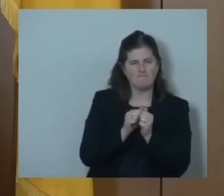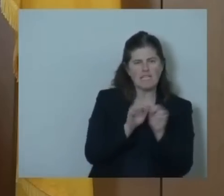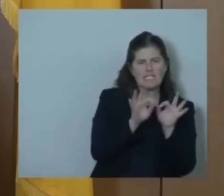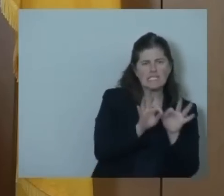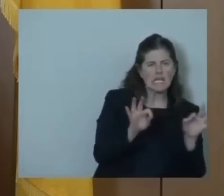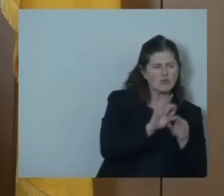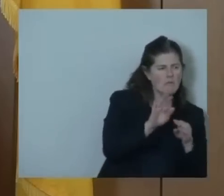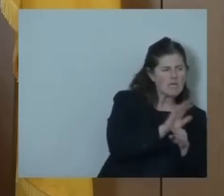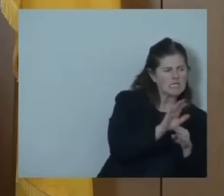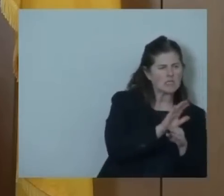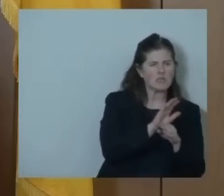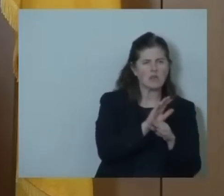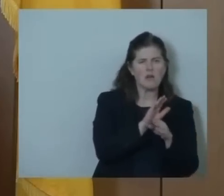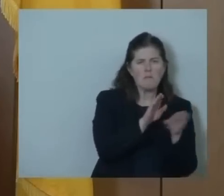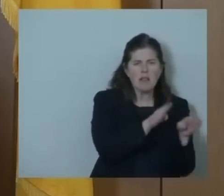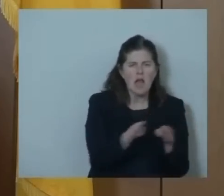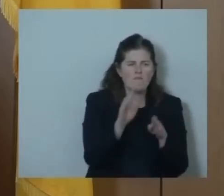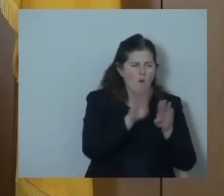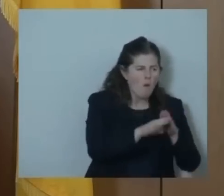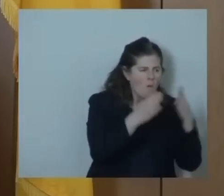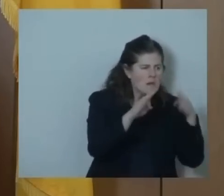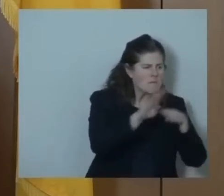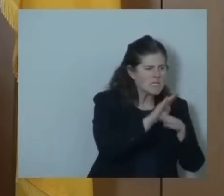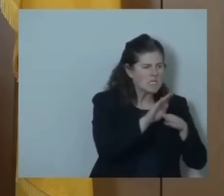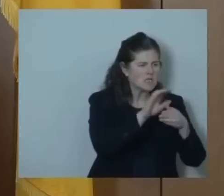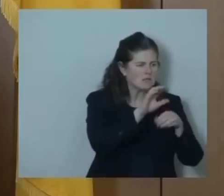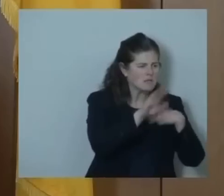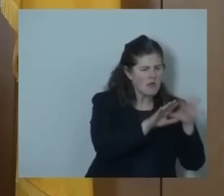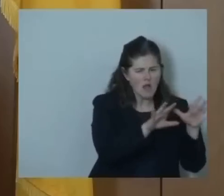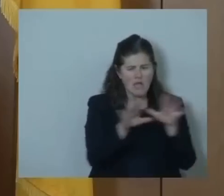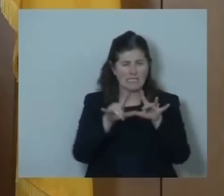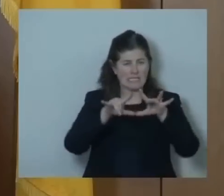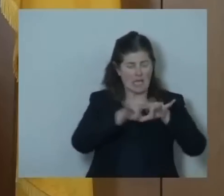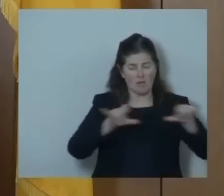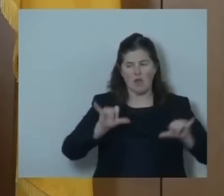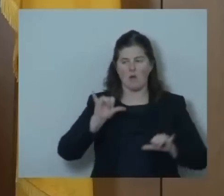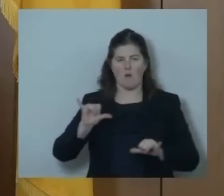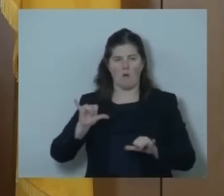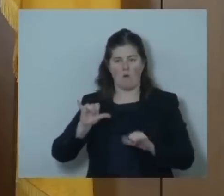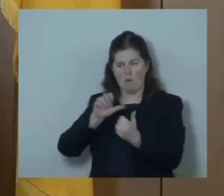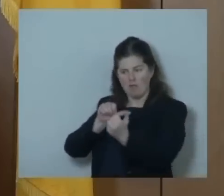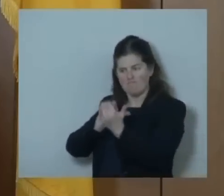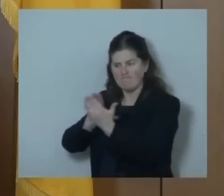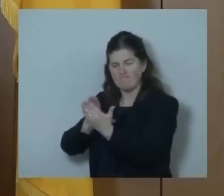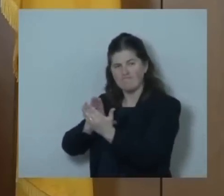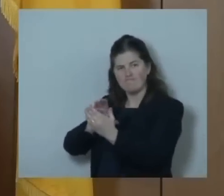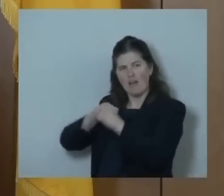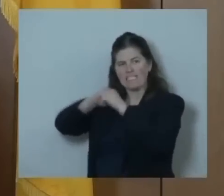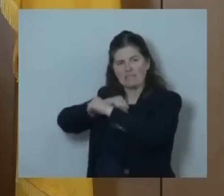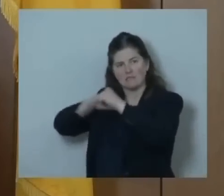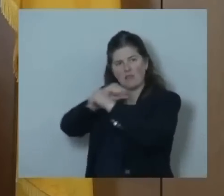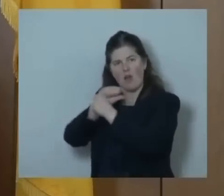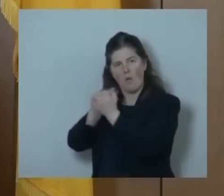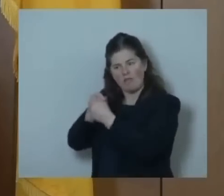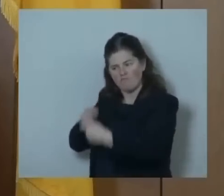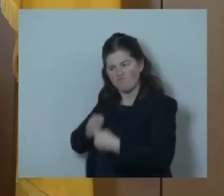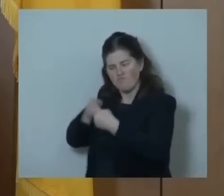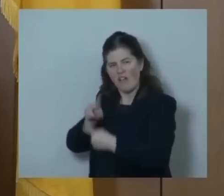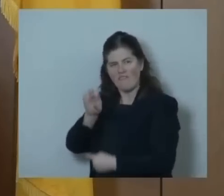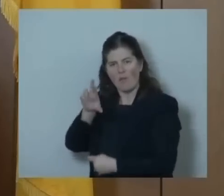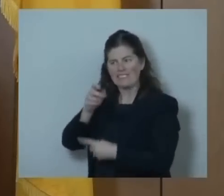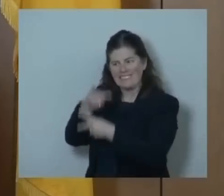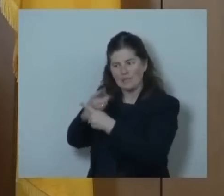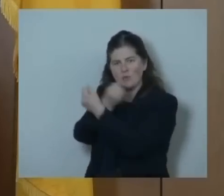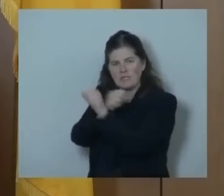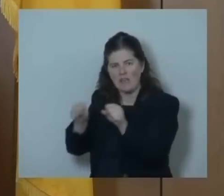and economic recovery, and being completely clear that we will attack this virus and keep people safe, and that's how we're going to